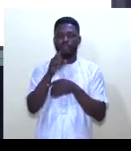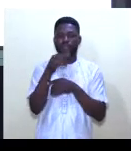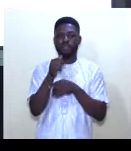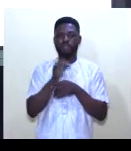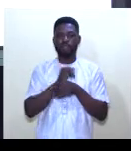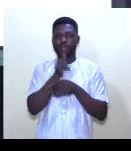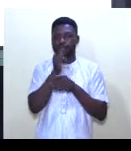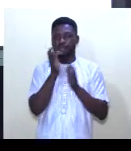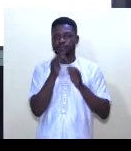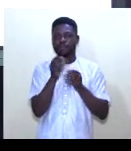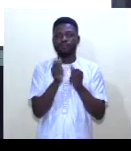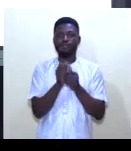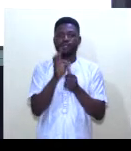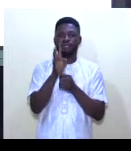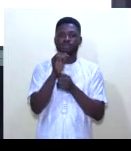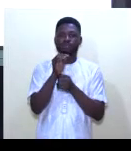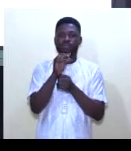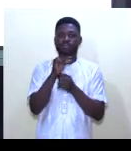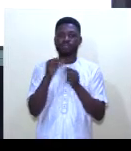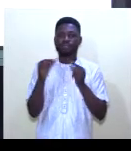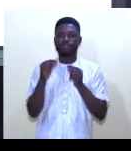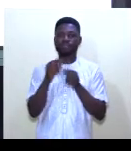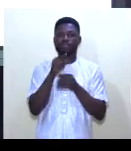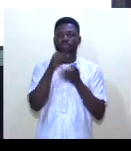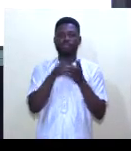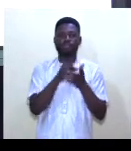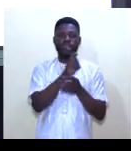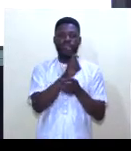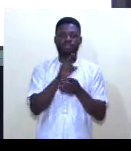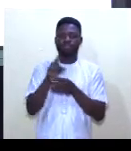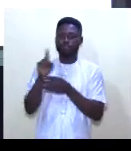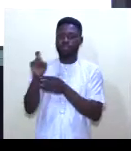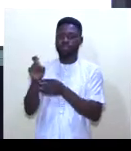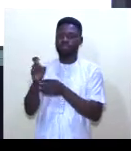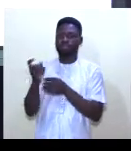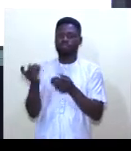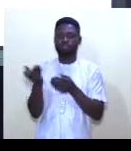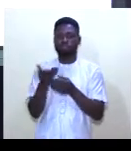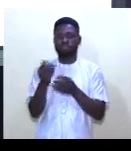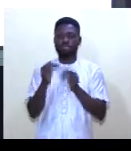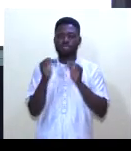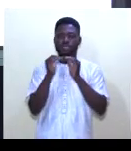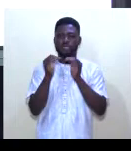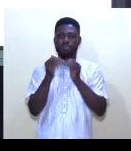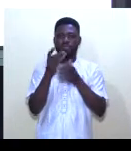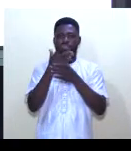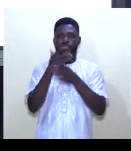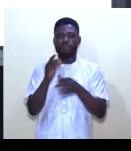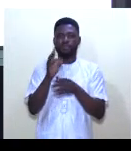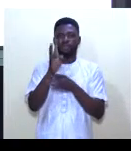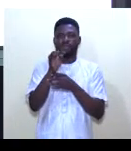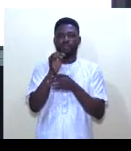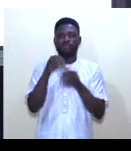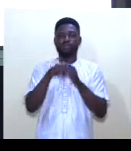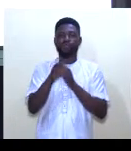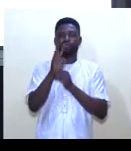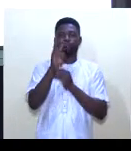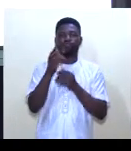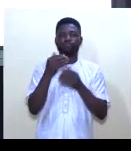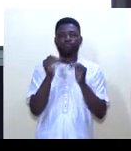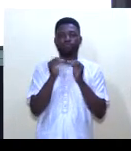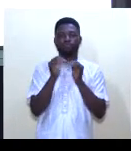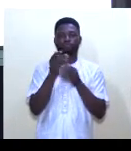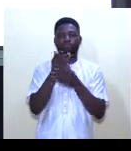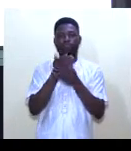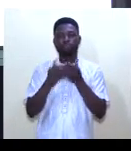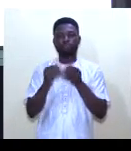remove 110, I'm left with 70 degrees. Now, this is x and this is x, and that means that they are equal. So I divide 70 into